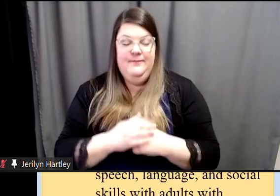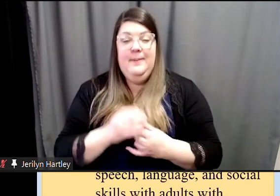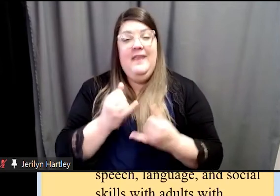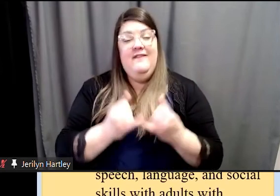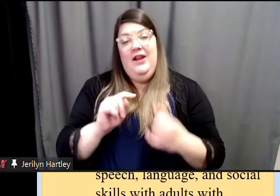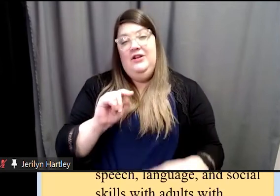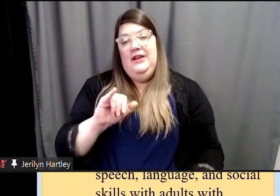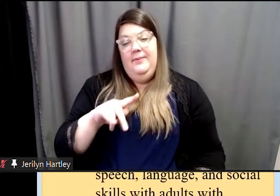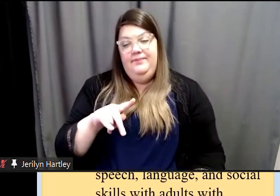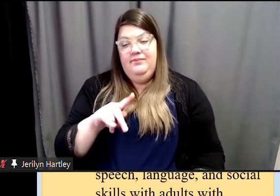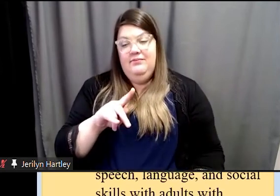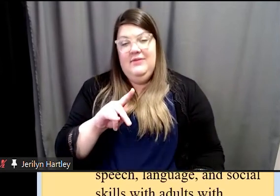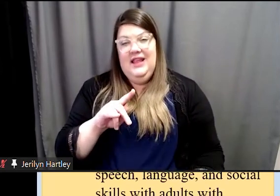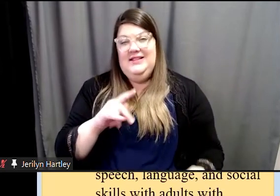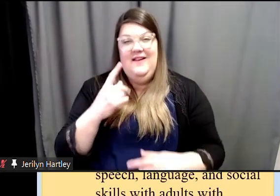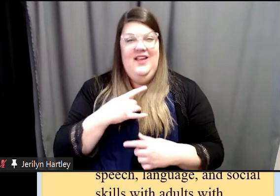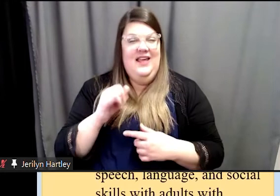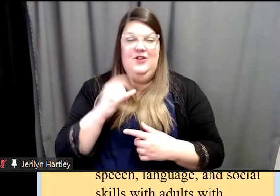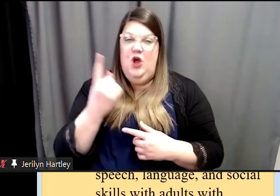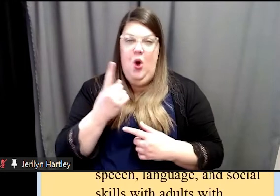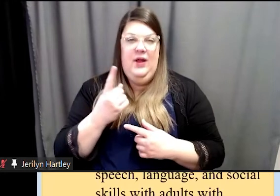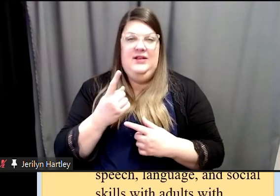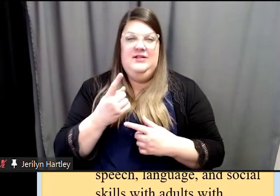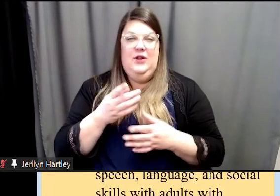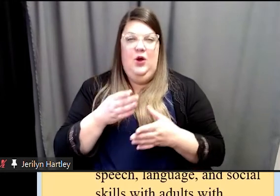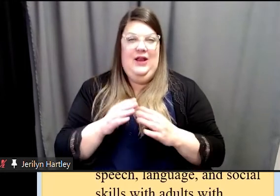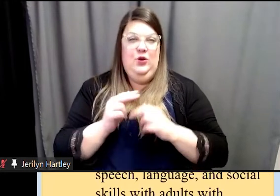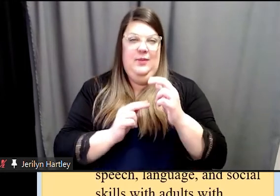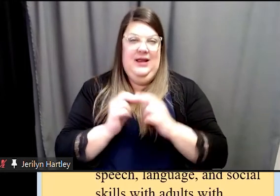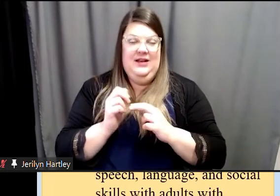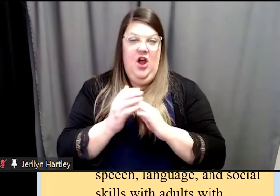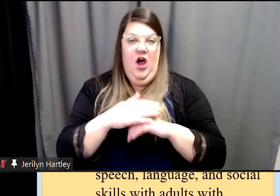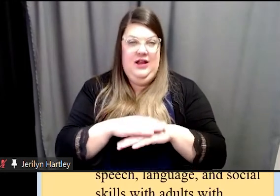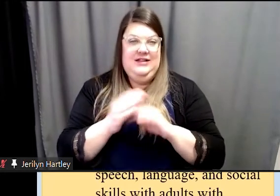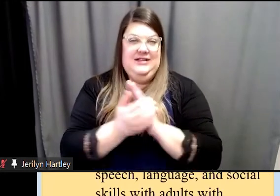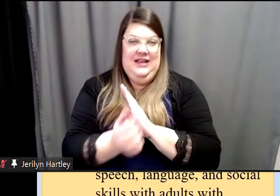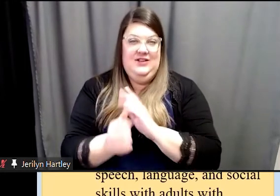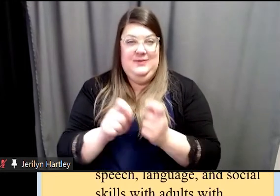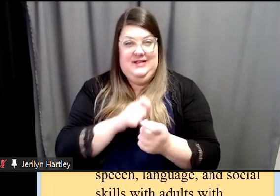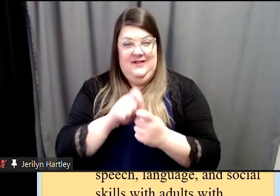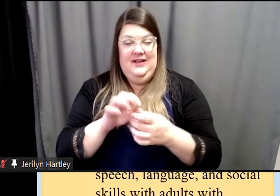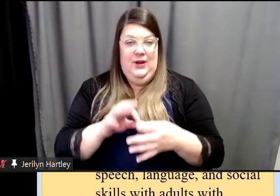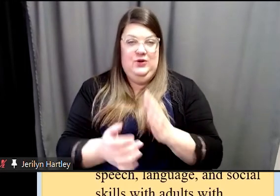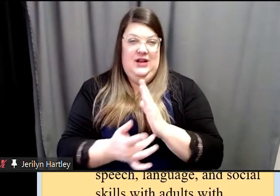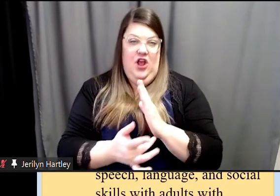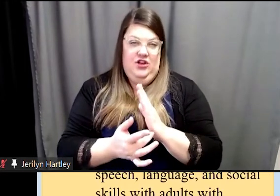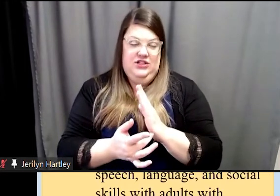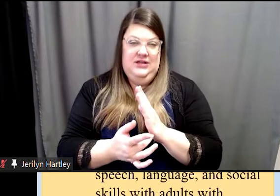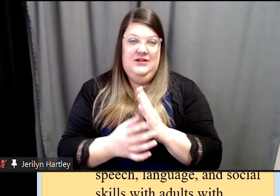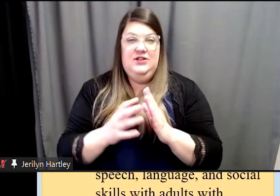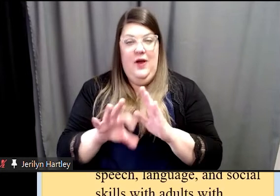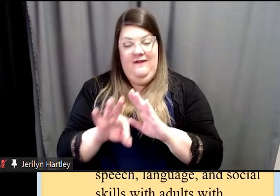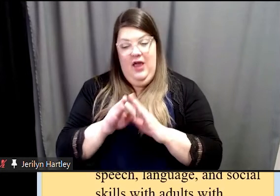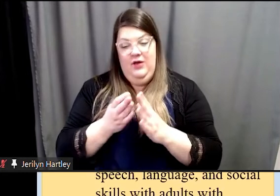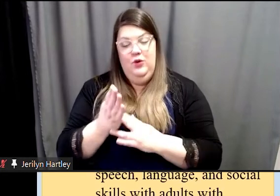is that I feel like there's always room for building upon skills specifically with technology. And so I found through